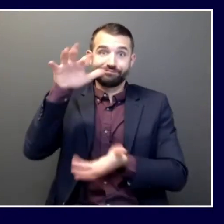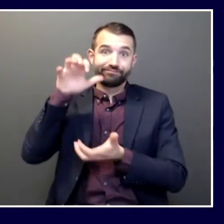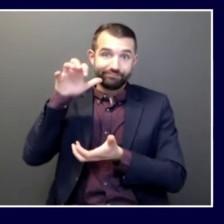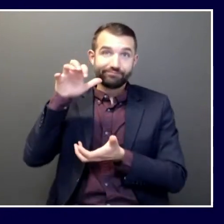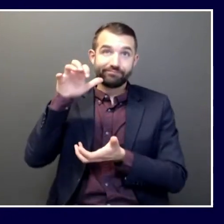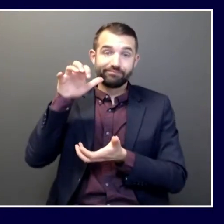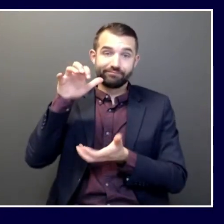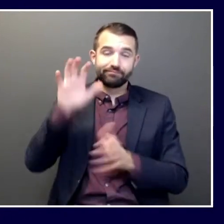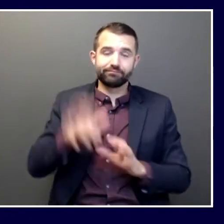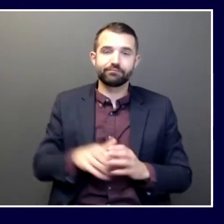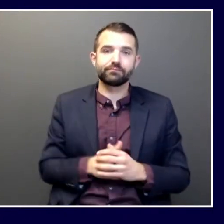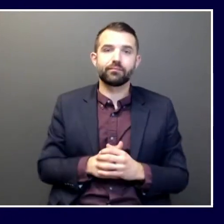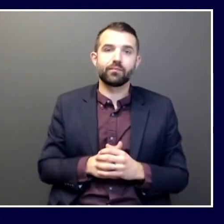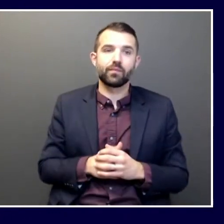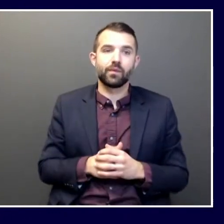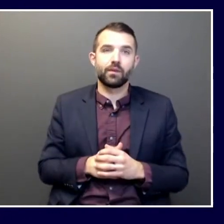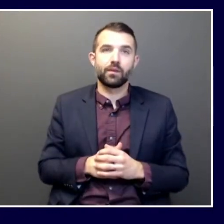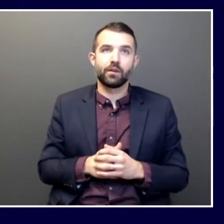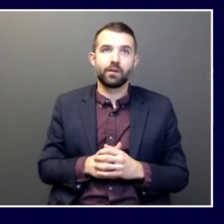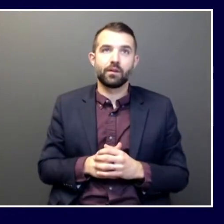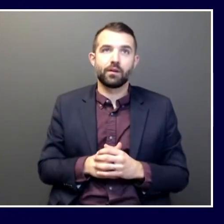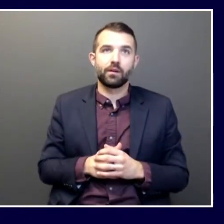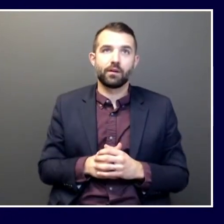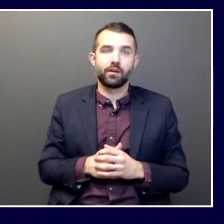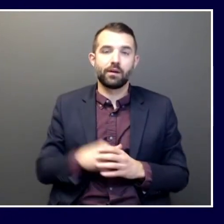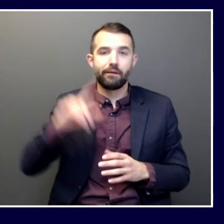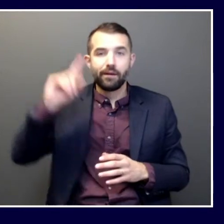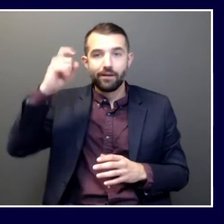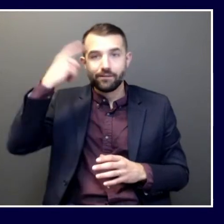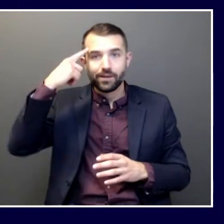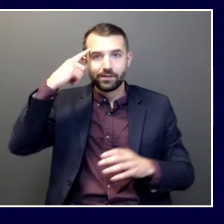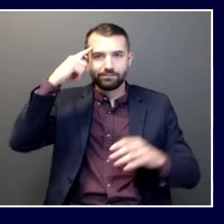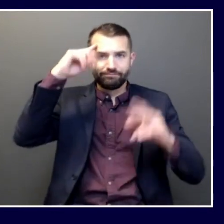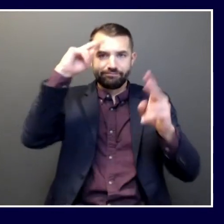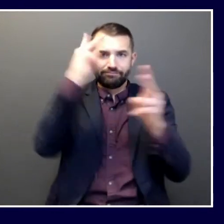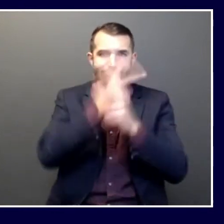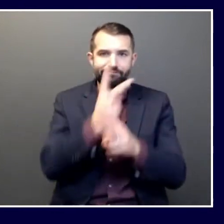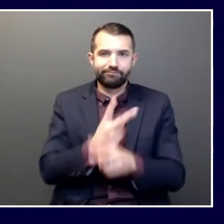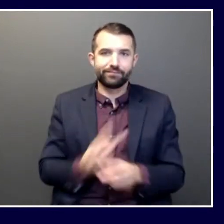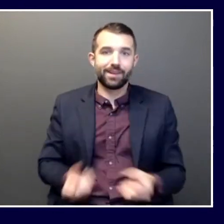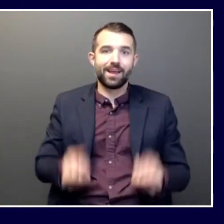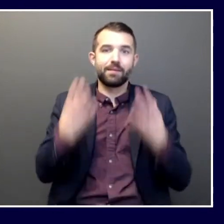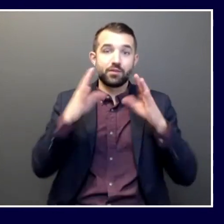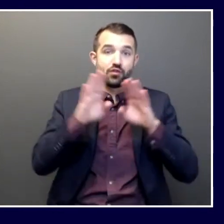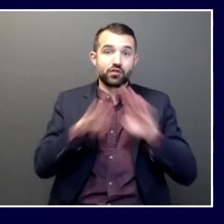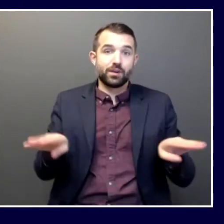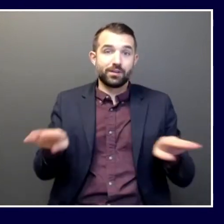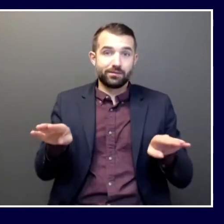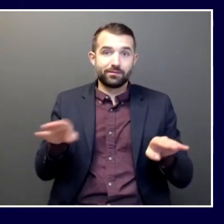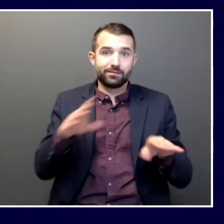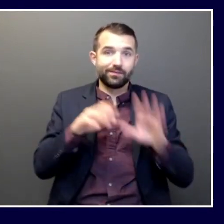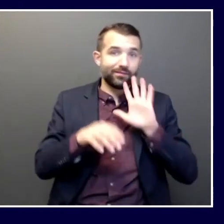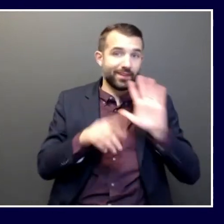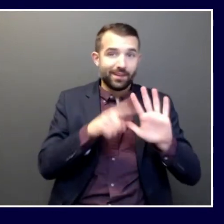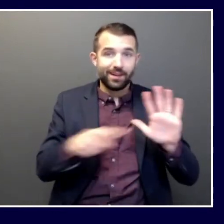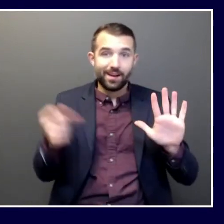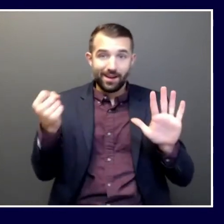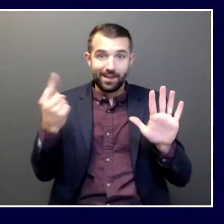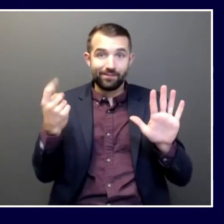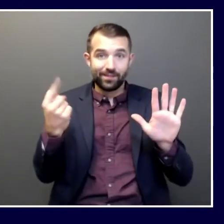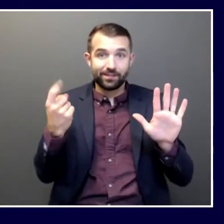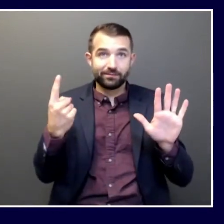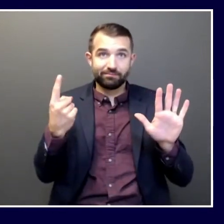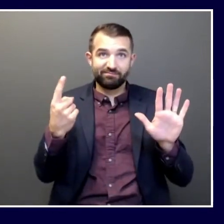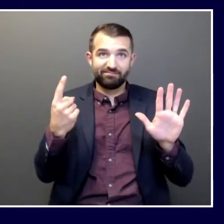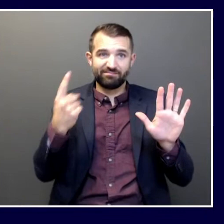will receive. And that's based on the relative ratio of children 5 to 11 in that state. And then we at the